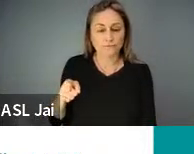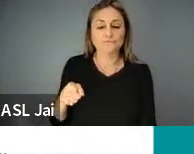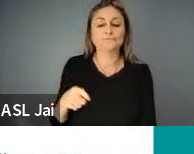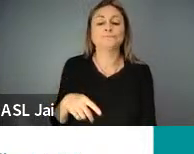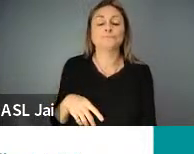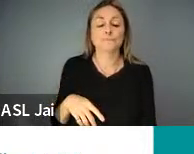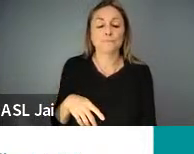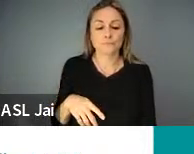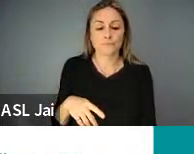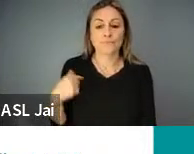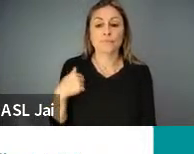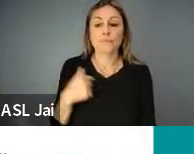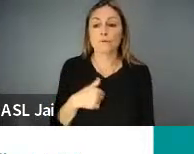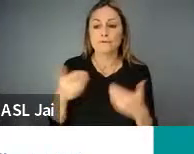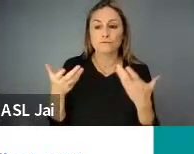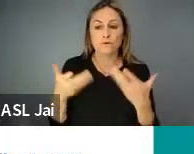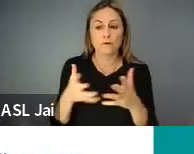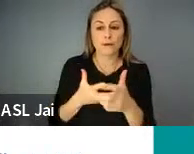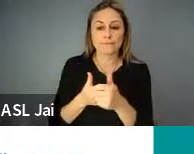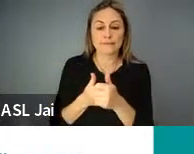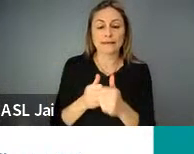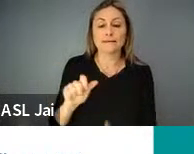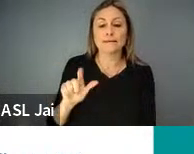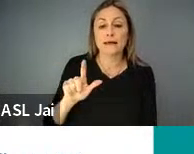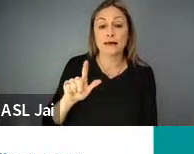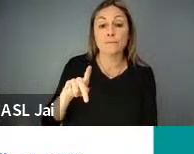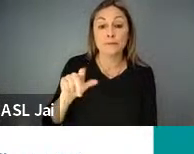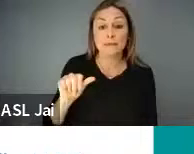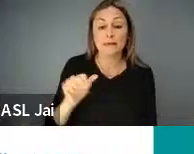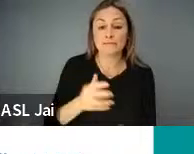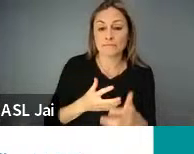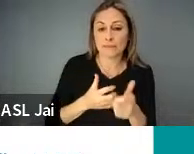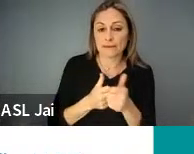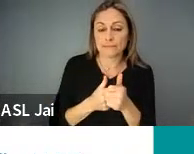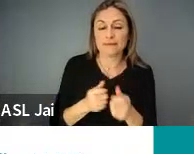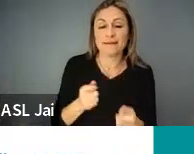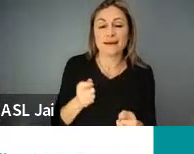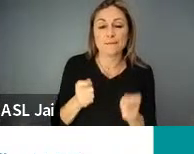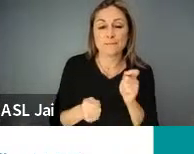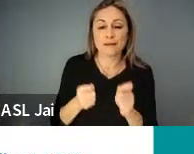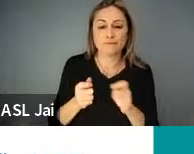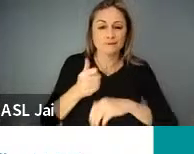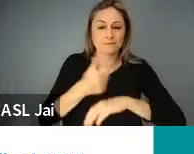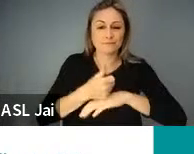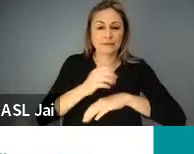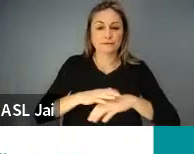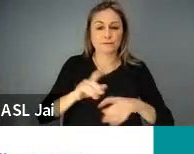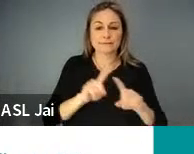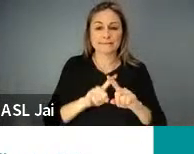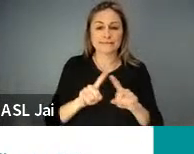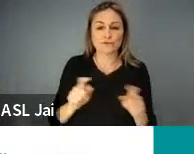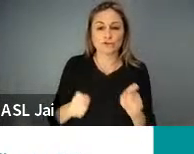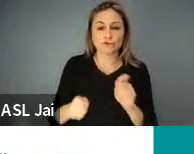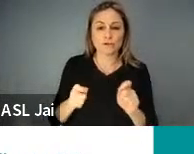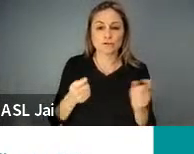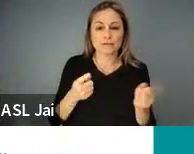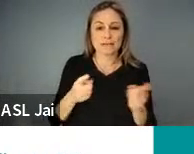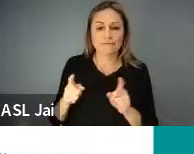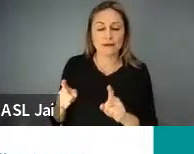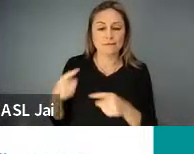We have updated that LPA. We have modified it based on different changes that have occurred